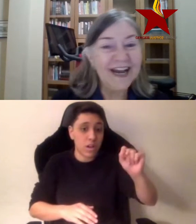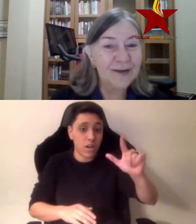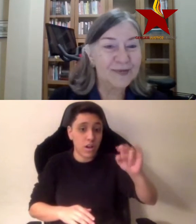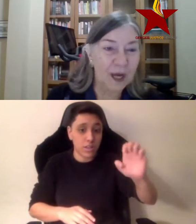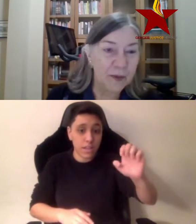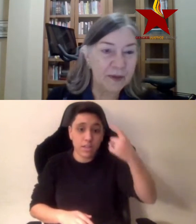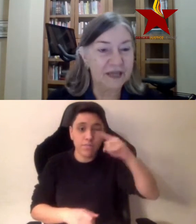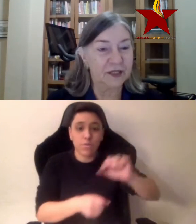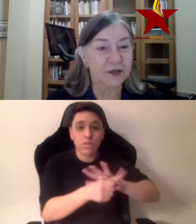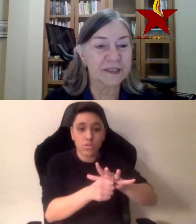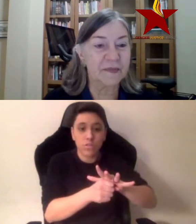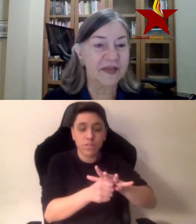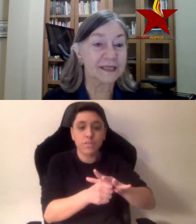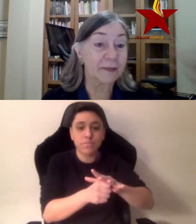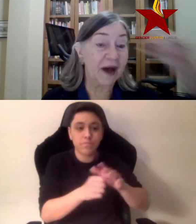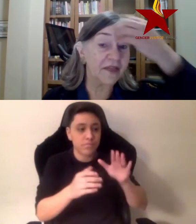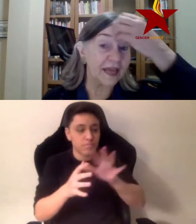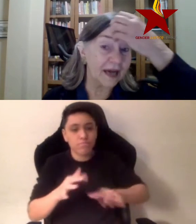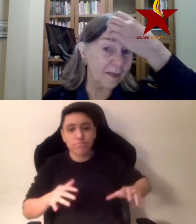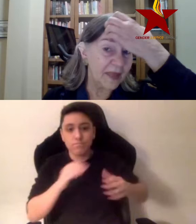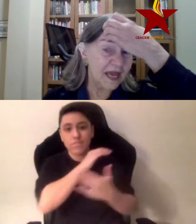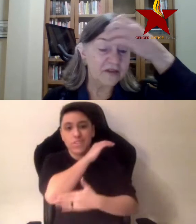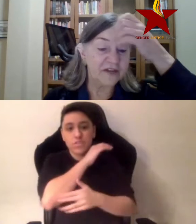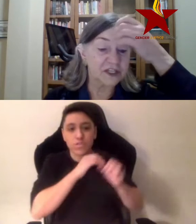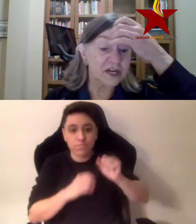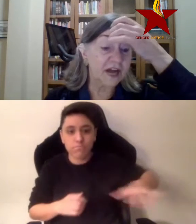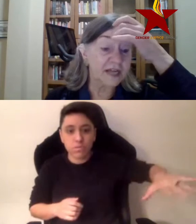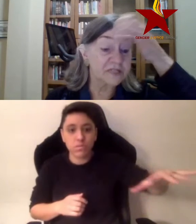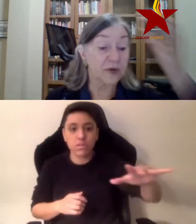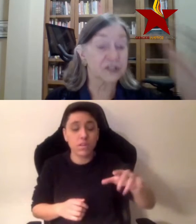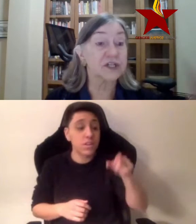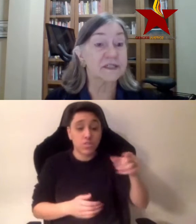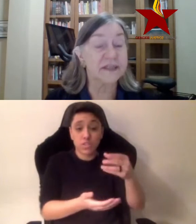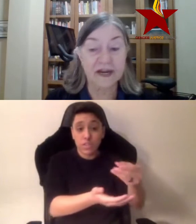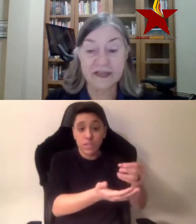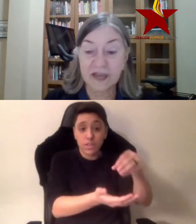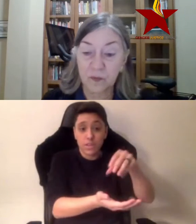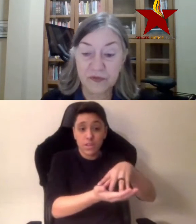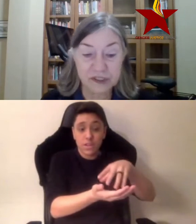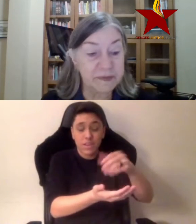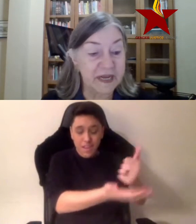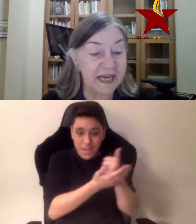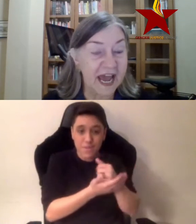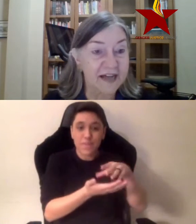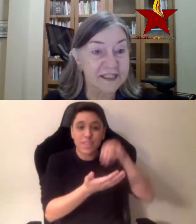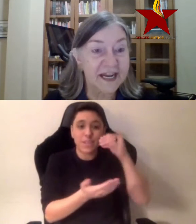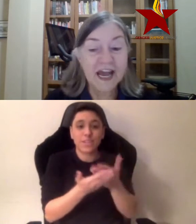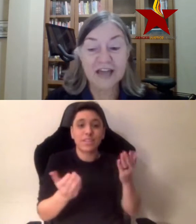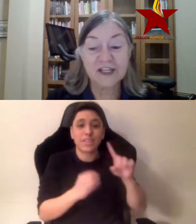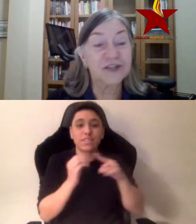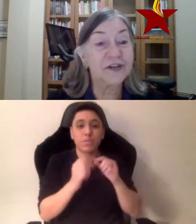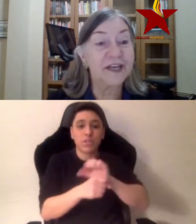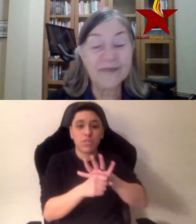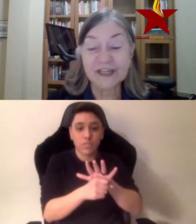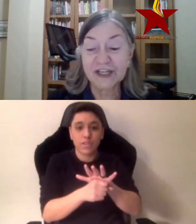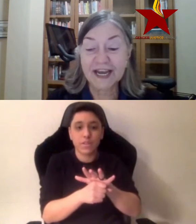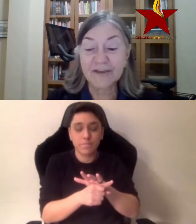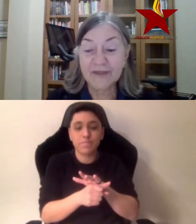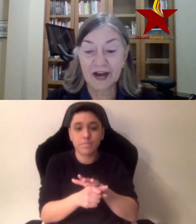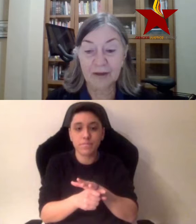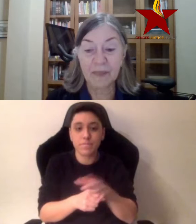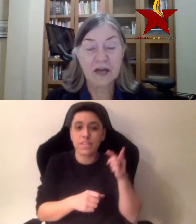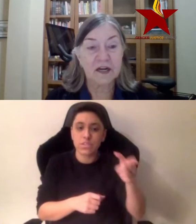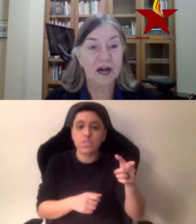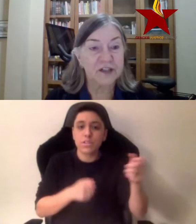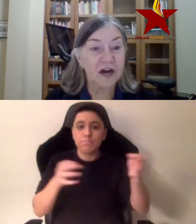So she was helping me to learn some things about the infection and the kinds of questions that she's being asked. And she